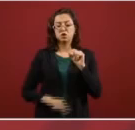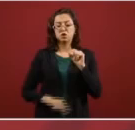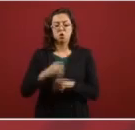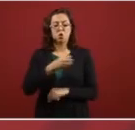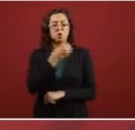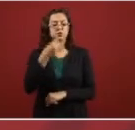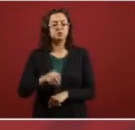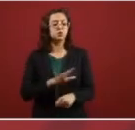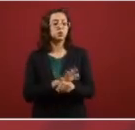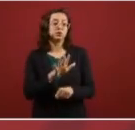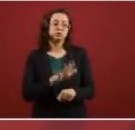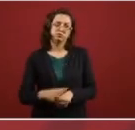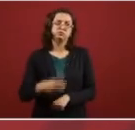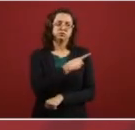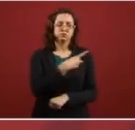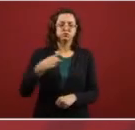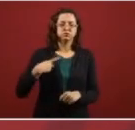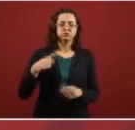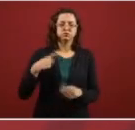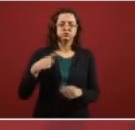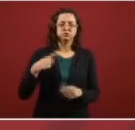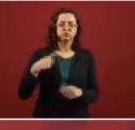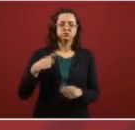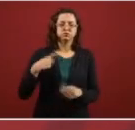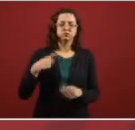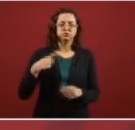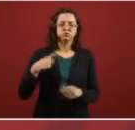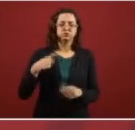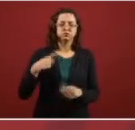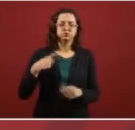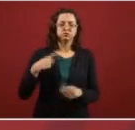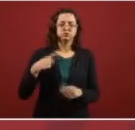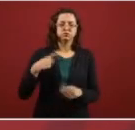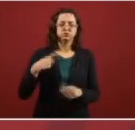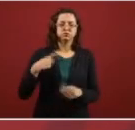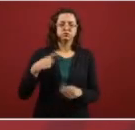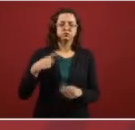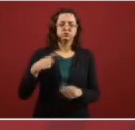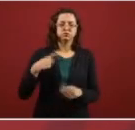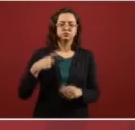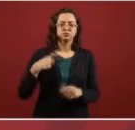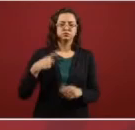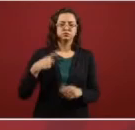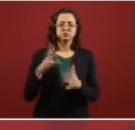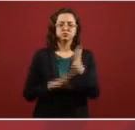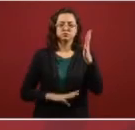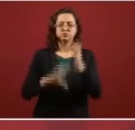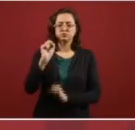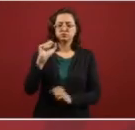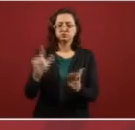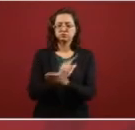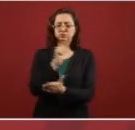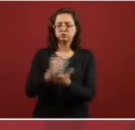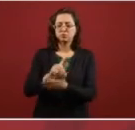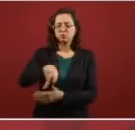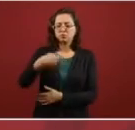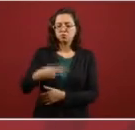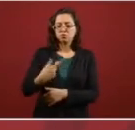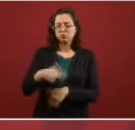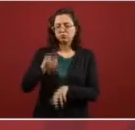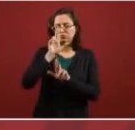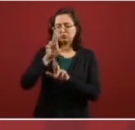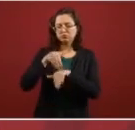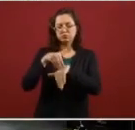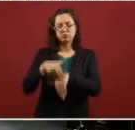is to respetar la Constitución y las leyes de México. To follow the Constitution and the laws of Mexico. Ese sería el